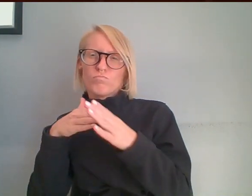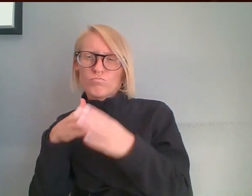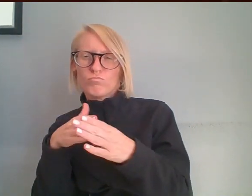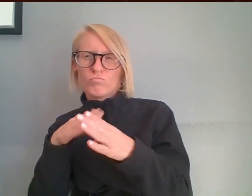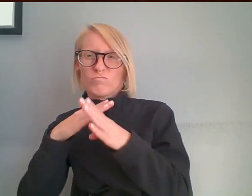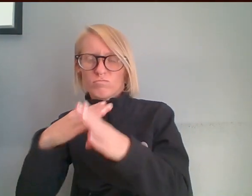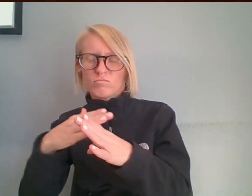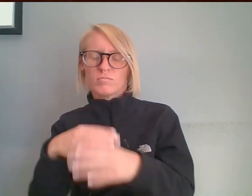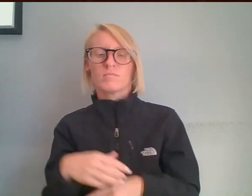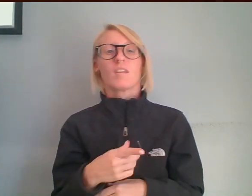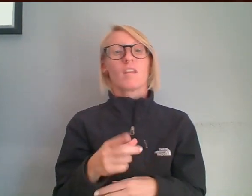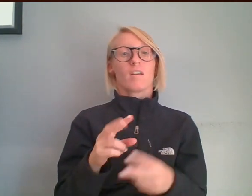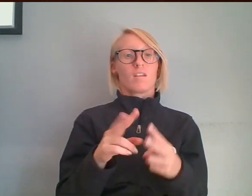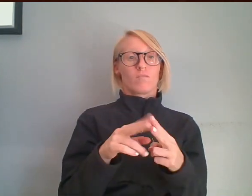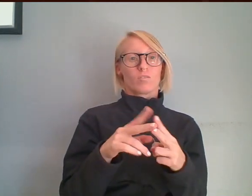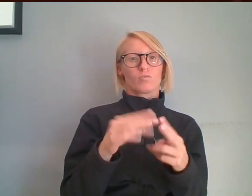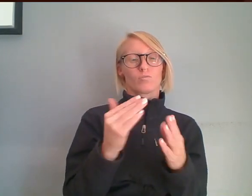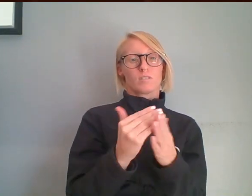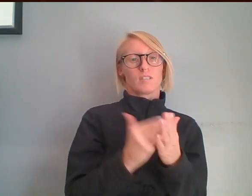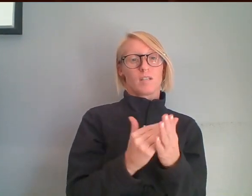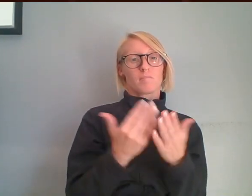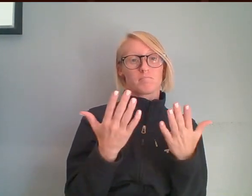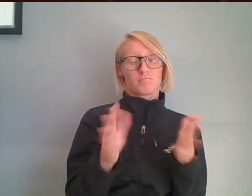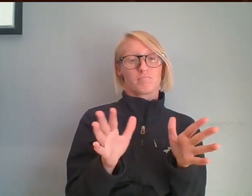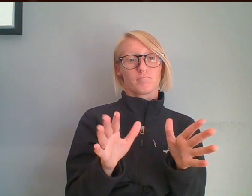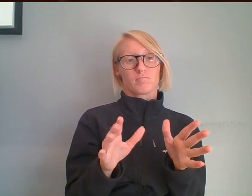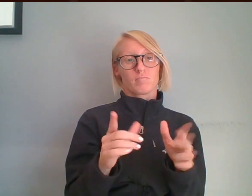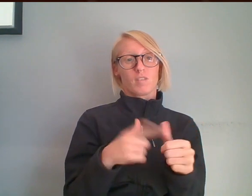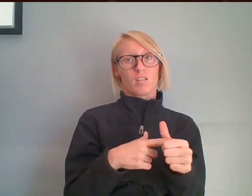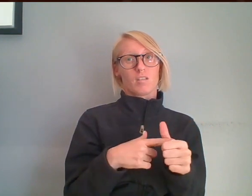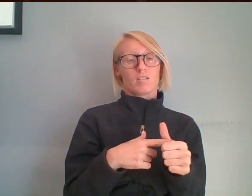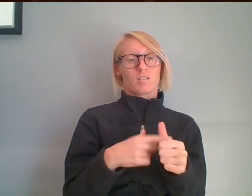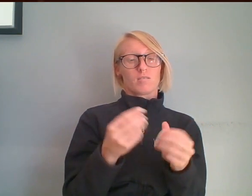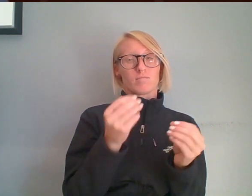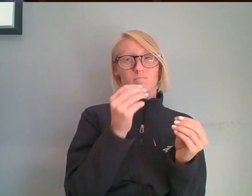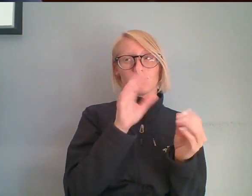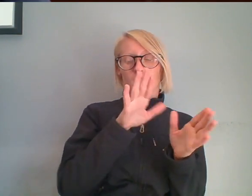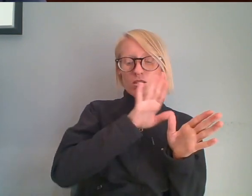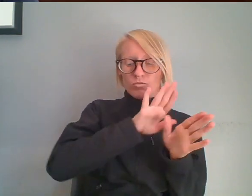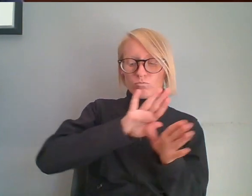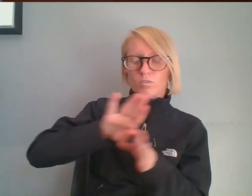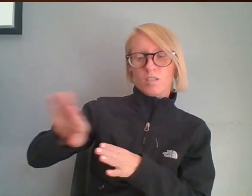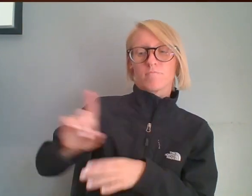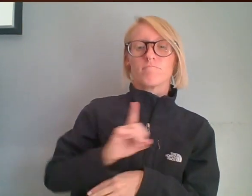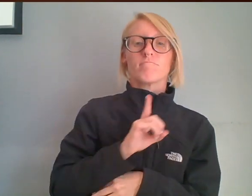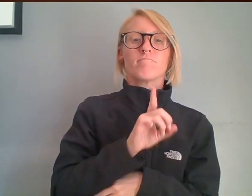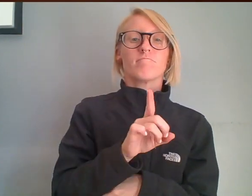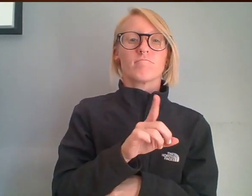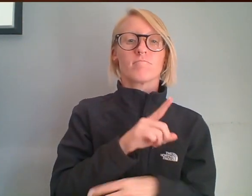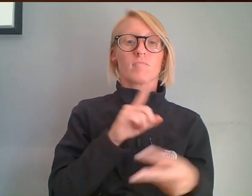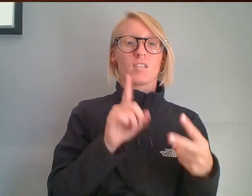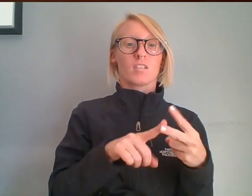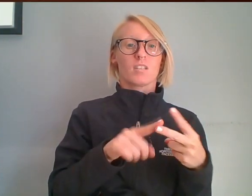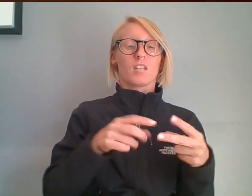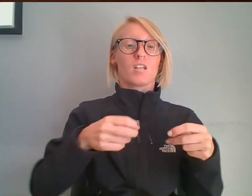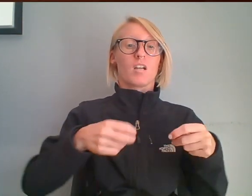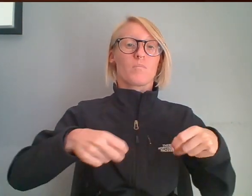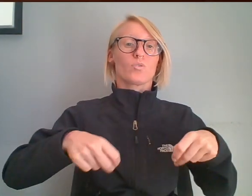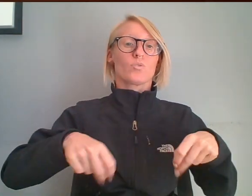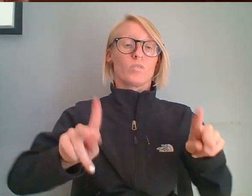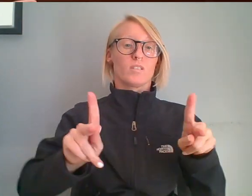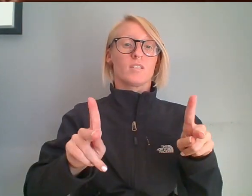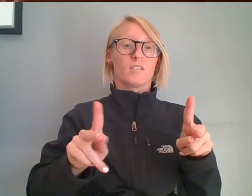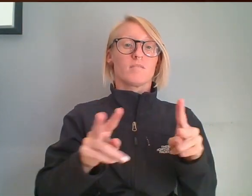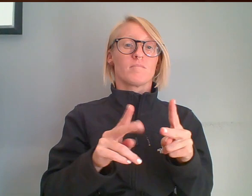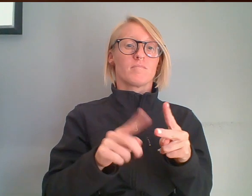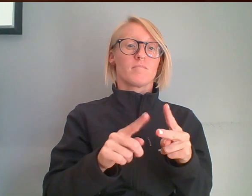of our process. First, we get out of our own way. And second, we reframe the situation as an opportunity.